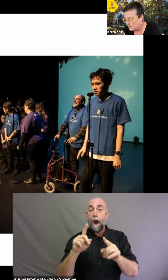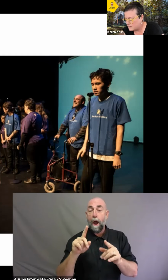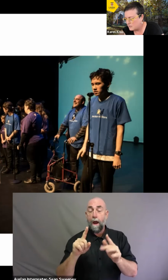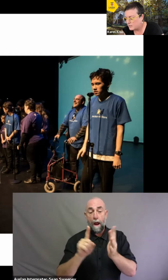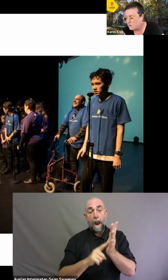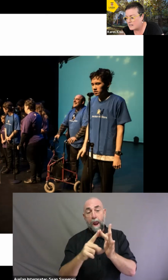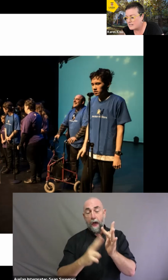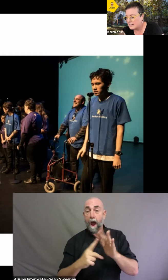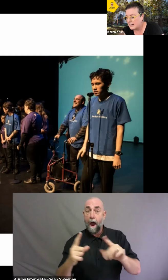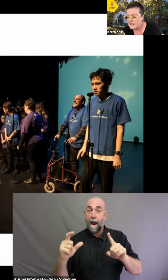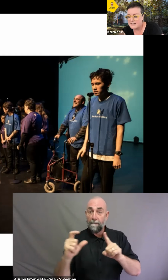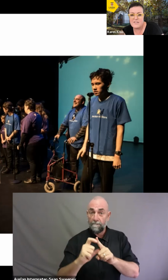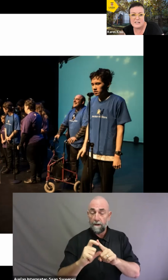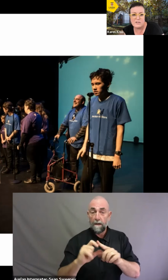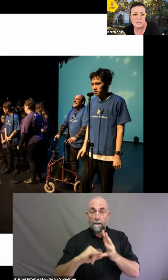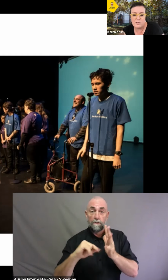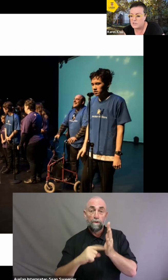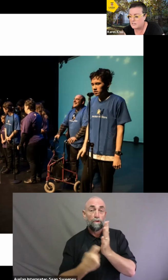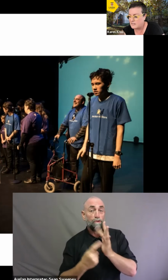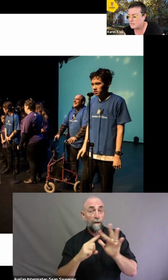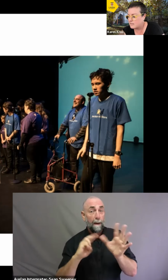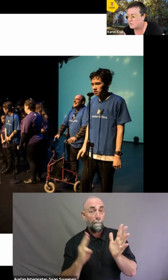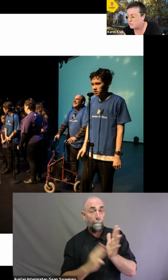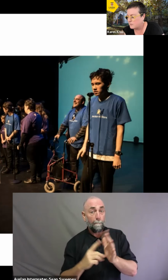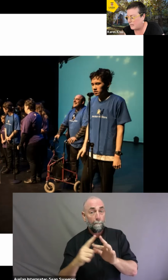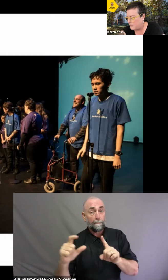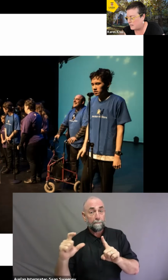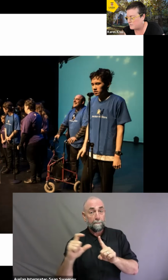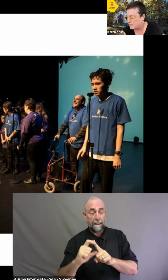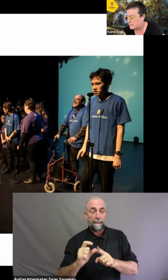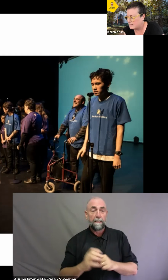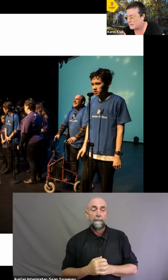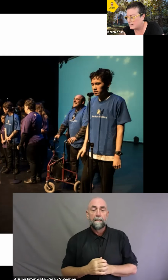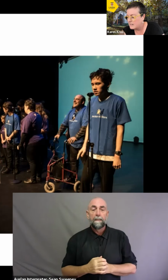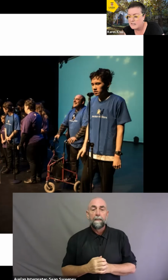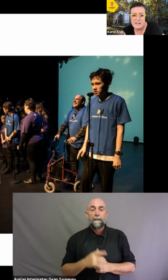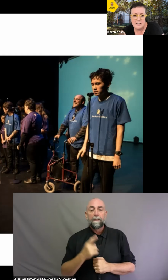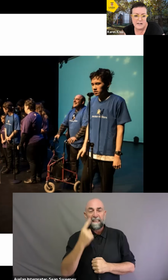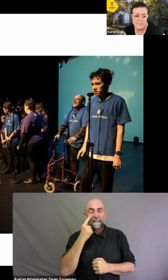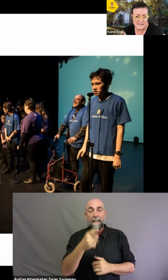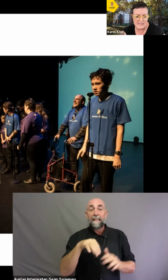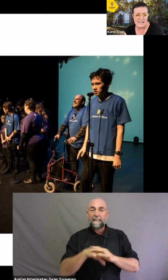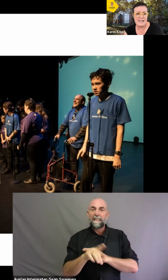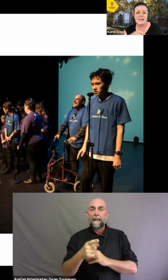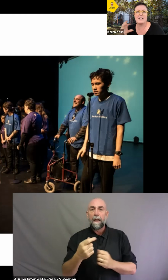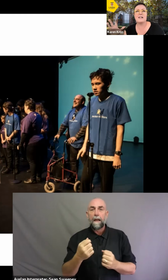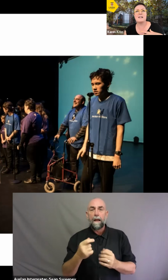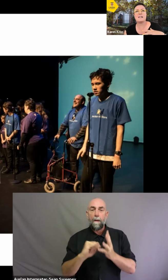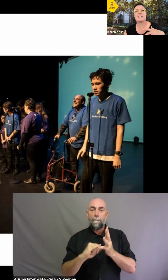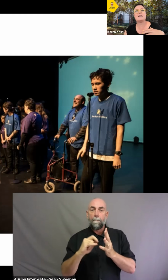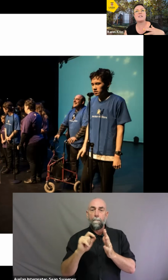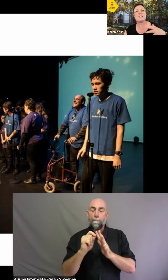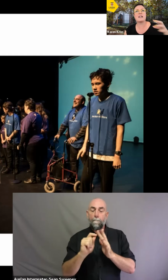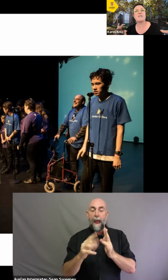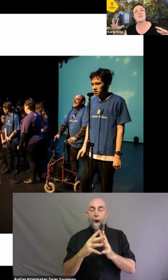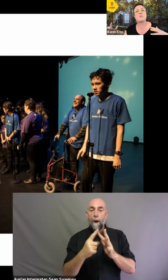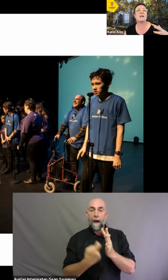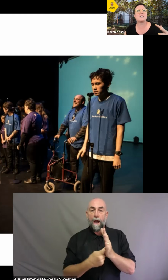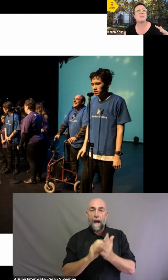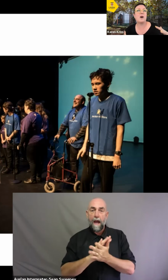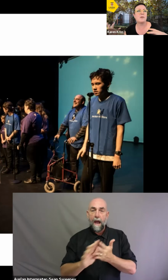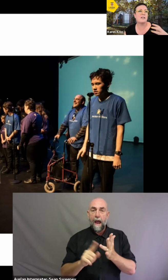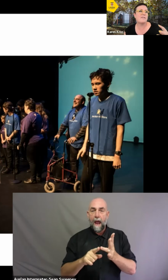Performed alongside a choir singing at an event called the All-Stars at the Casula Powerhouse. You can see Ben's there. It's like a